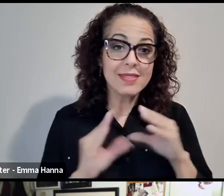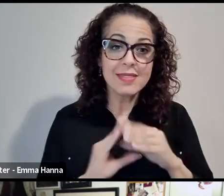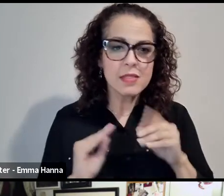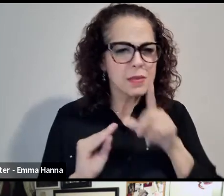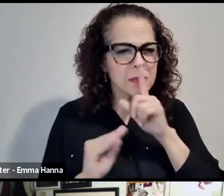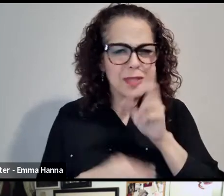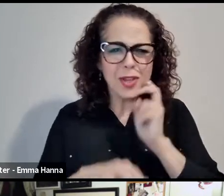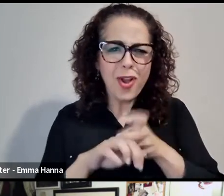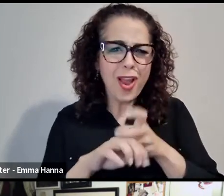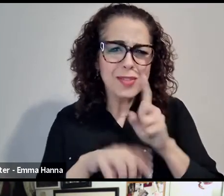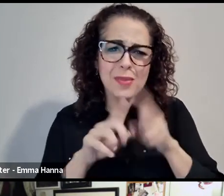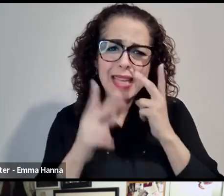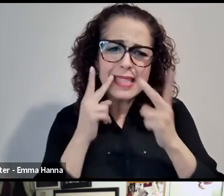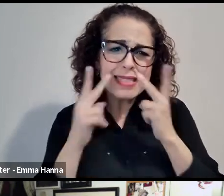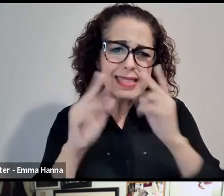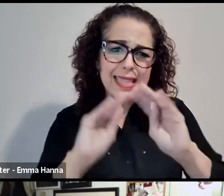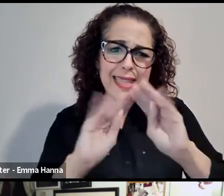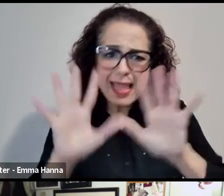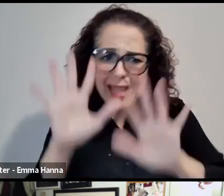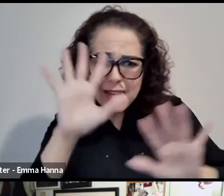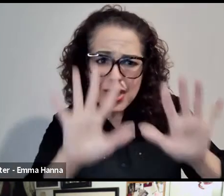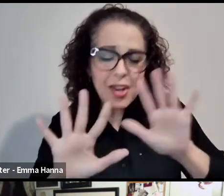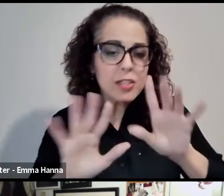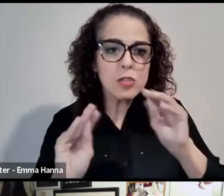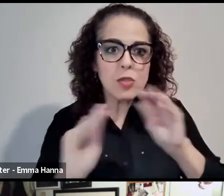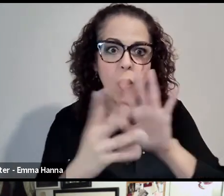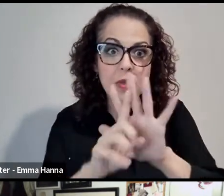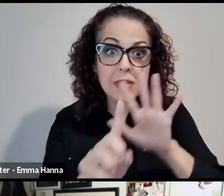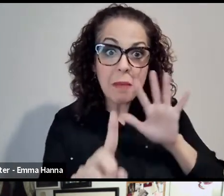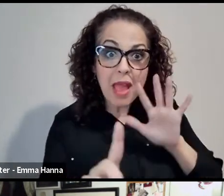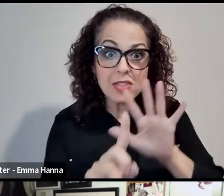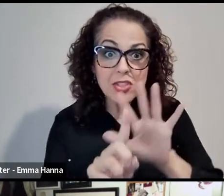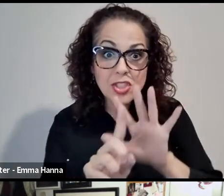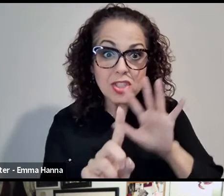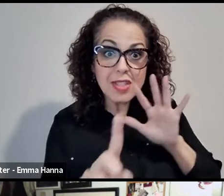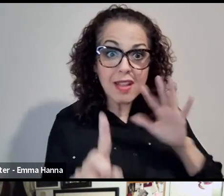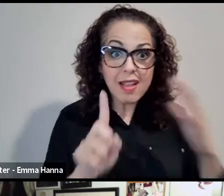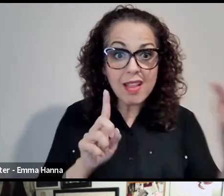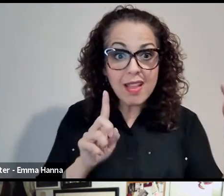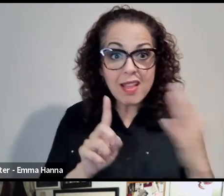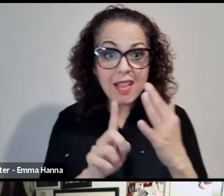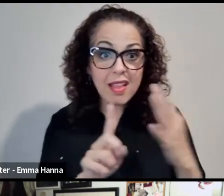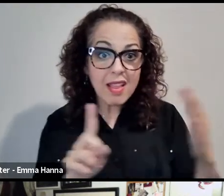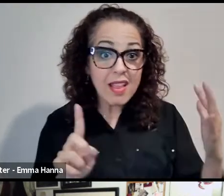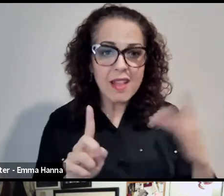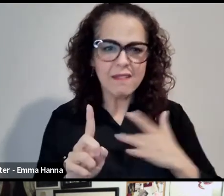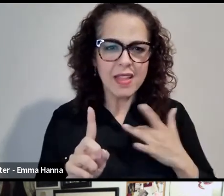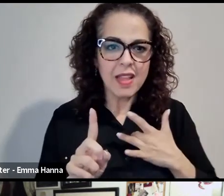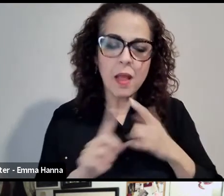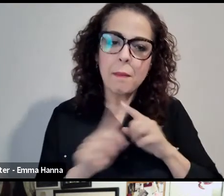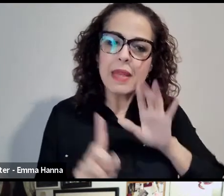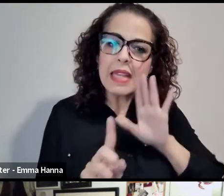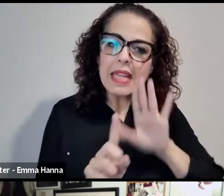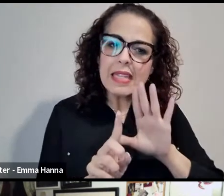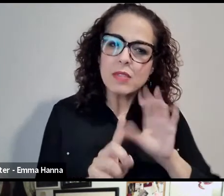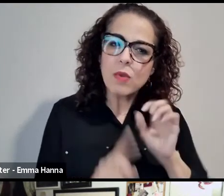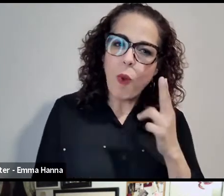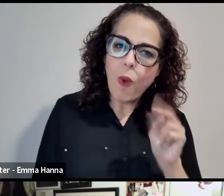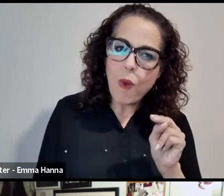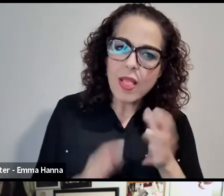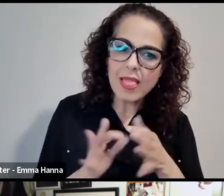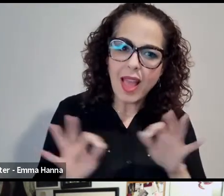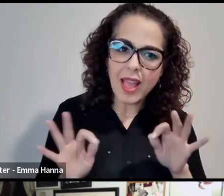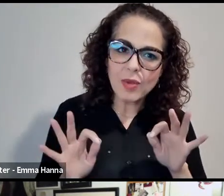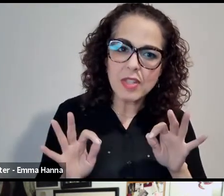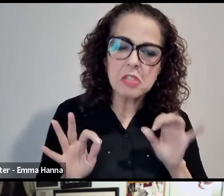can't see very well and there's no dimension. But it's its own language. Like, I accept that